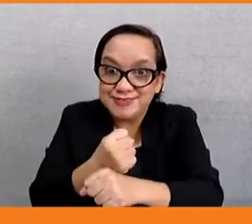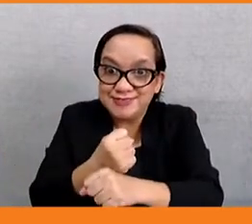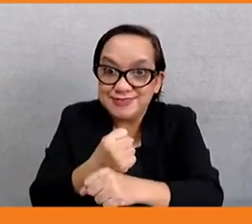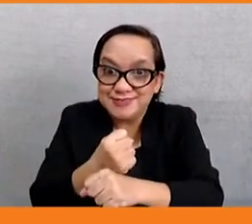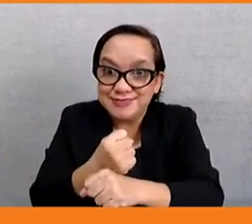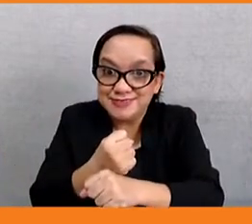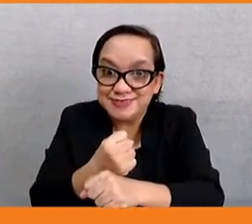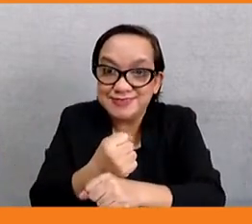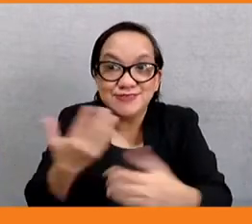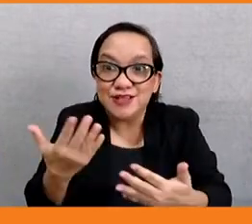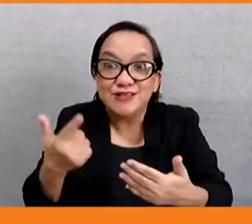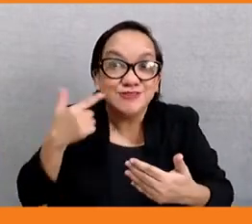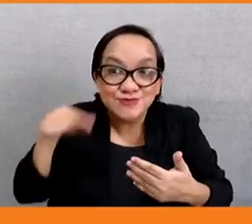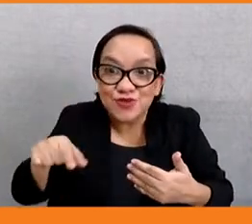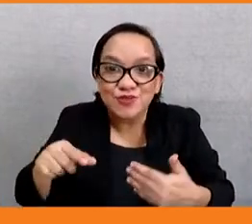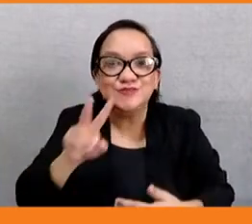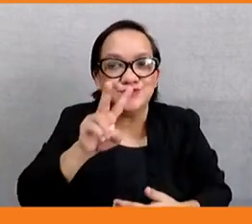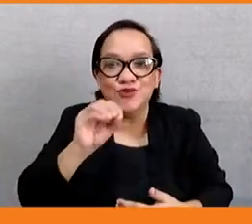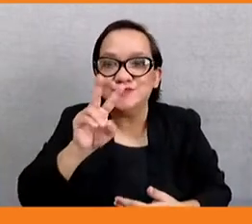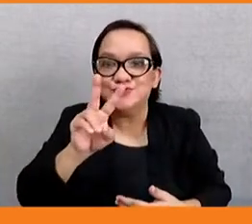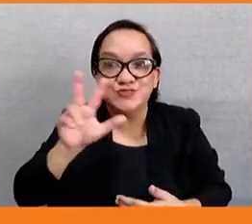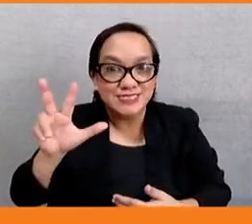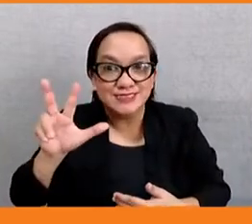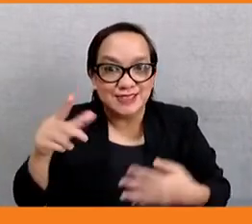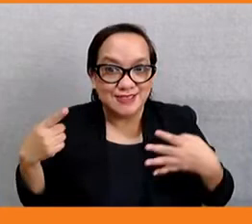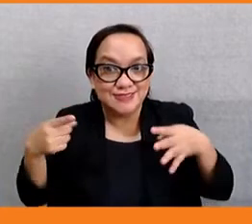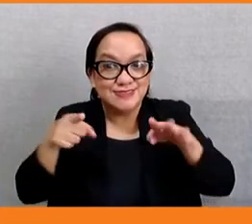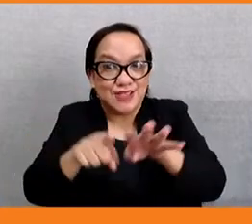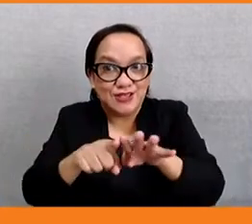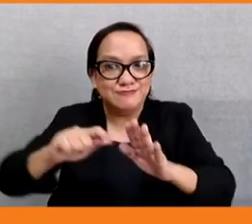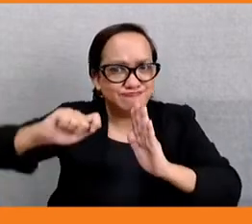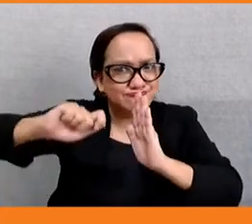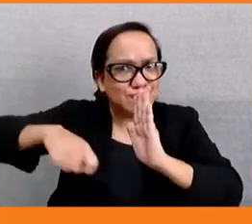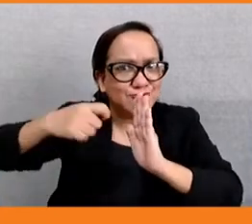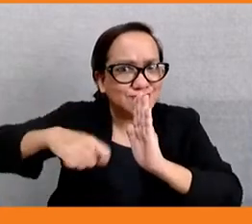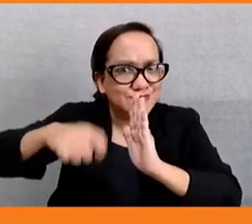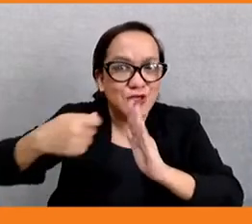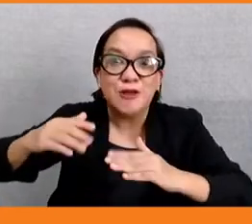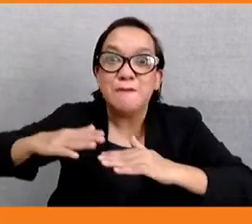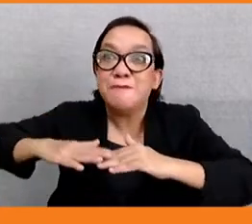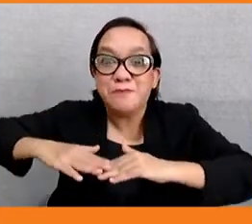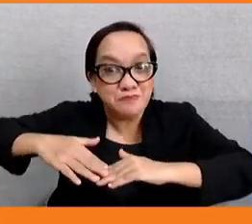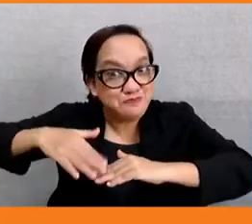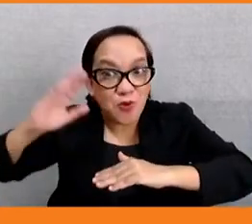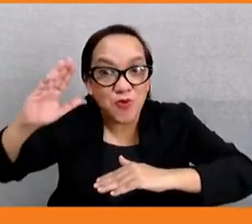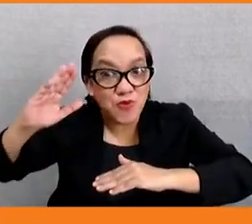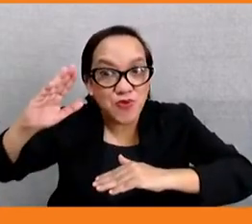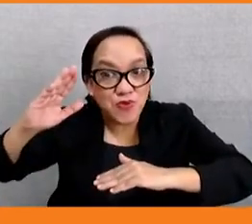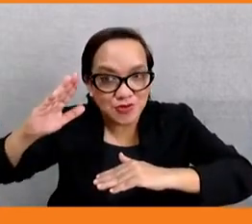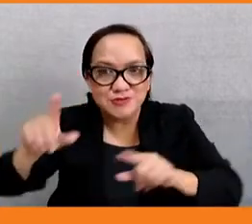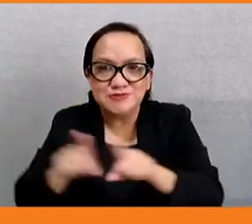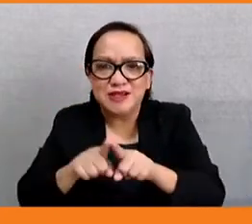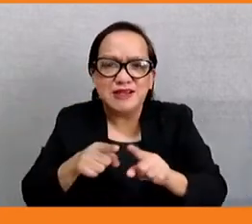inclusive business projects are expected to be in agriculture and rural development, education,